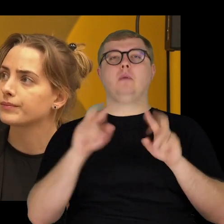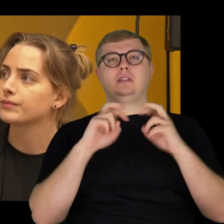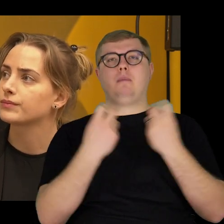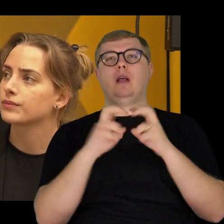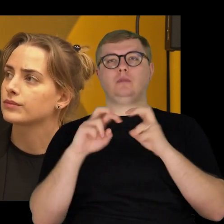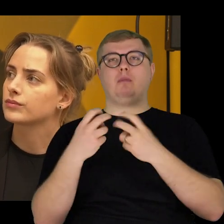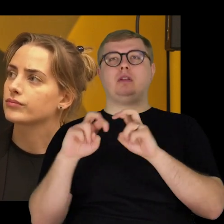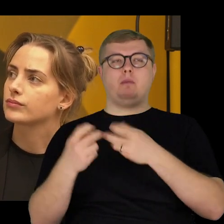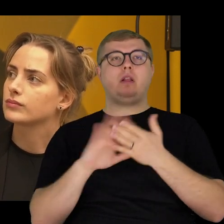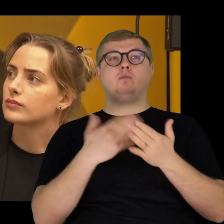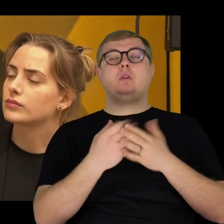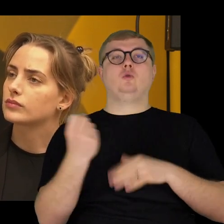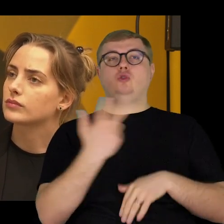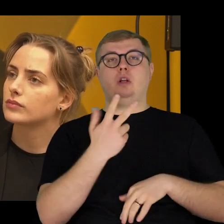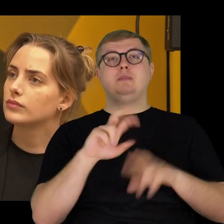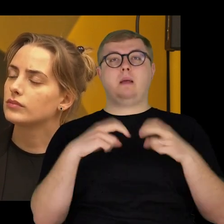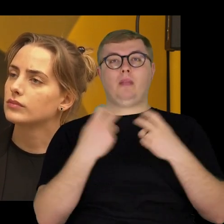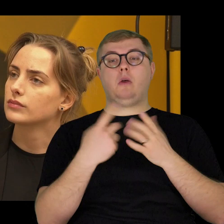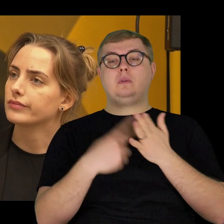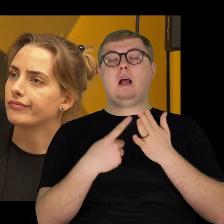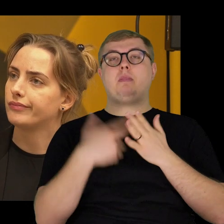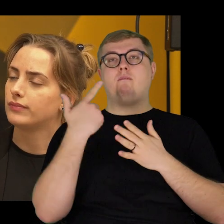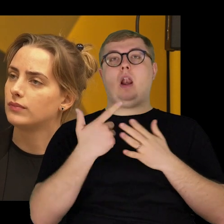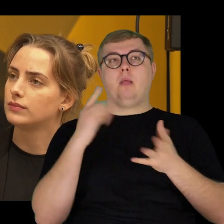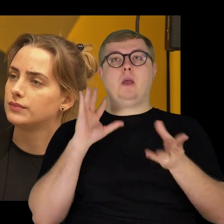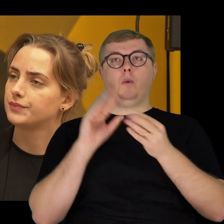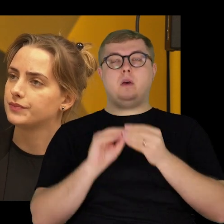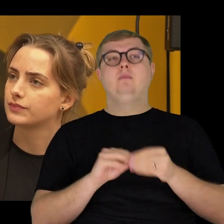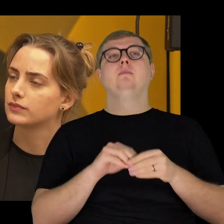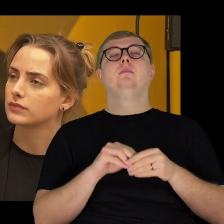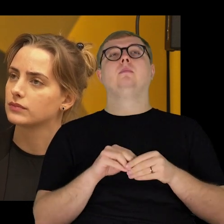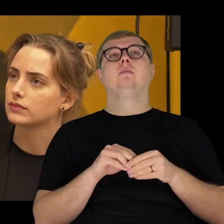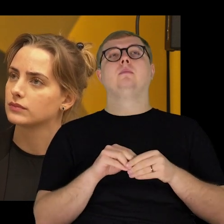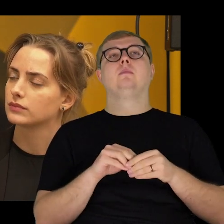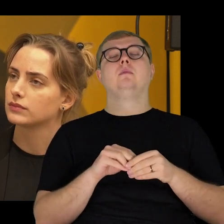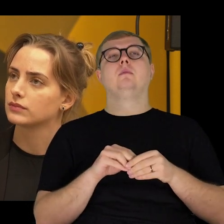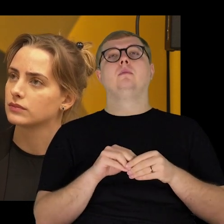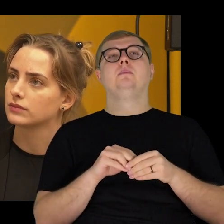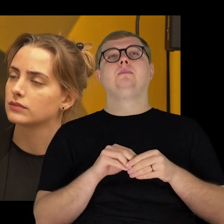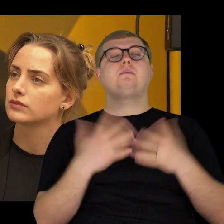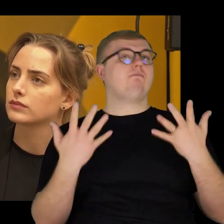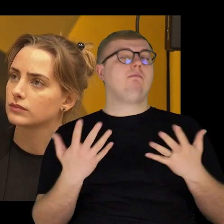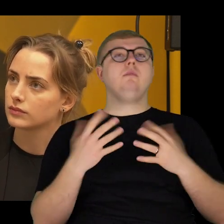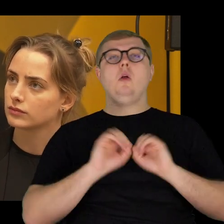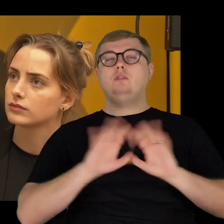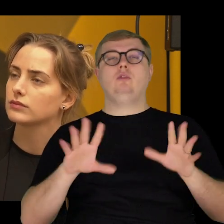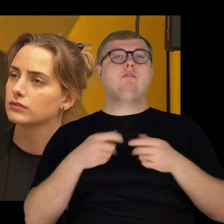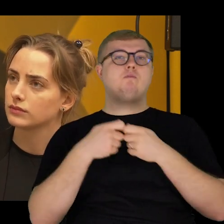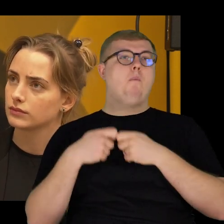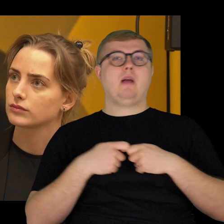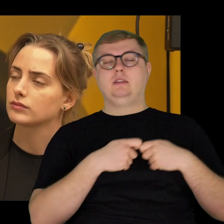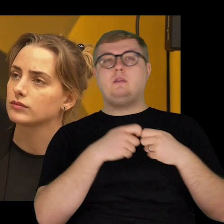3 seminars over the past 2 years, 2-3 years, and obviously we collaborated. I mean,